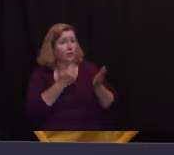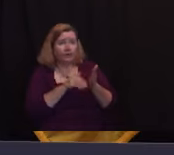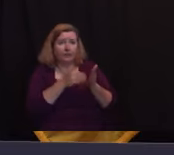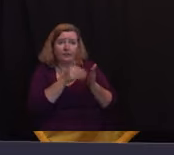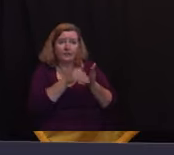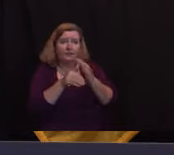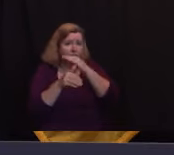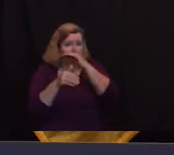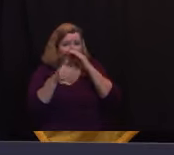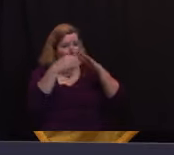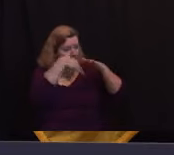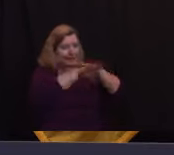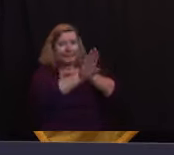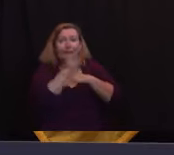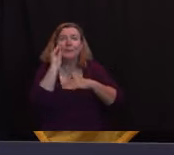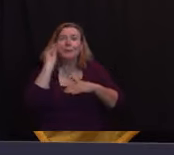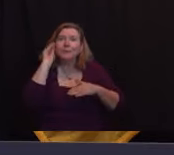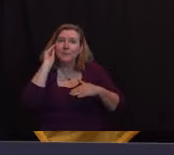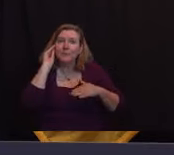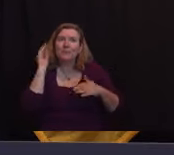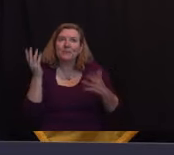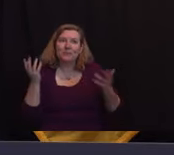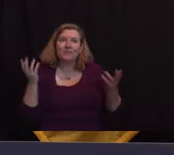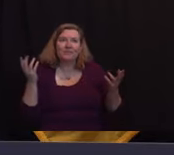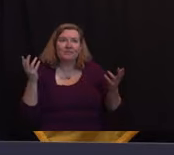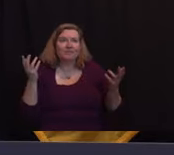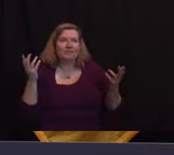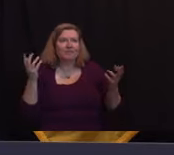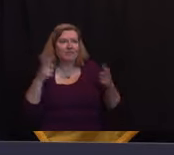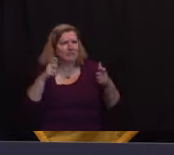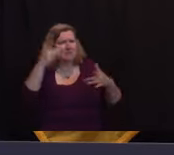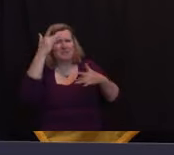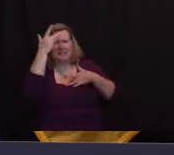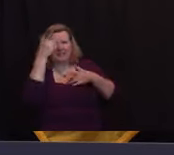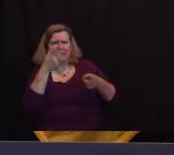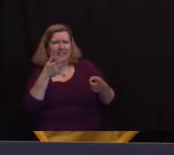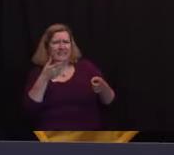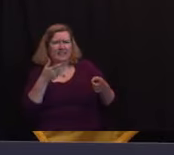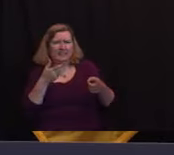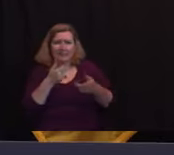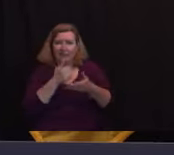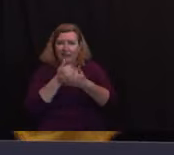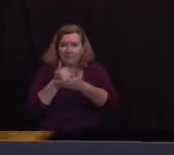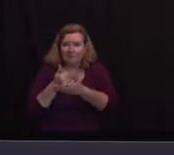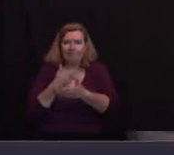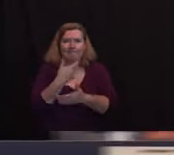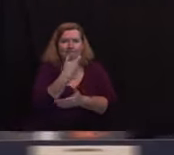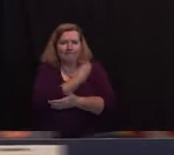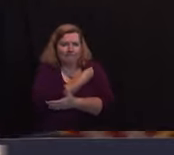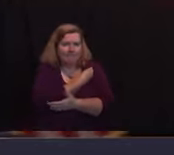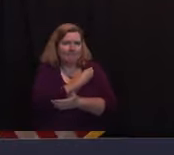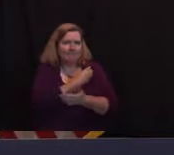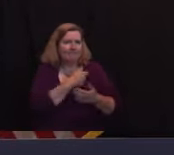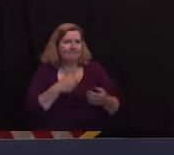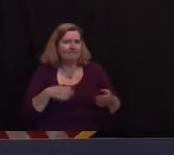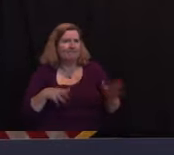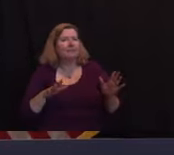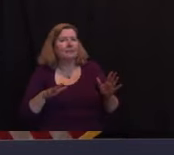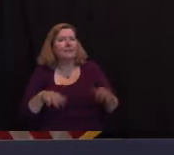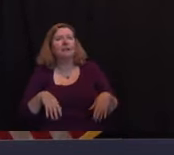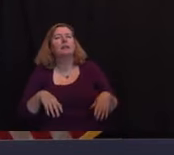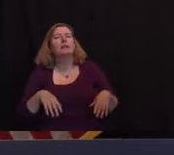COVID positive. I got to believe that's not an insignificant factor, but what other thoughts do you have? Thank you, Governor. And although it is a